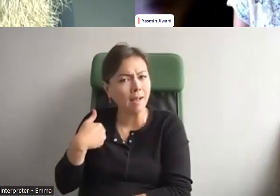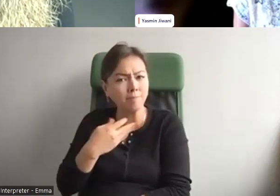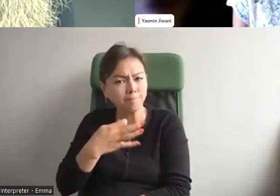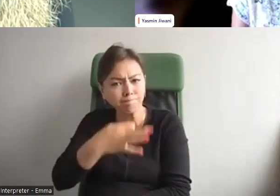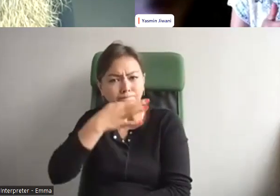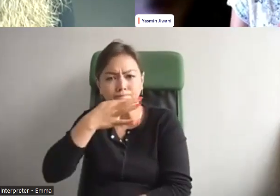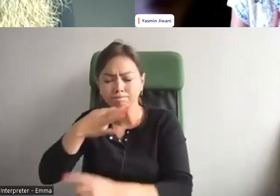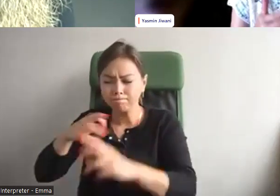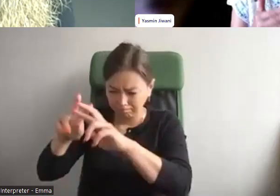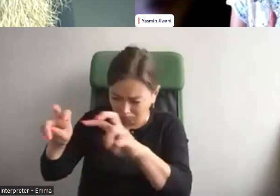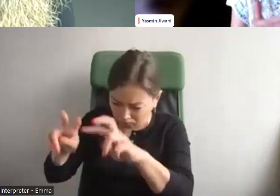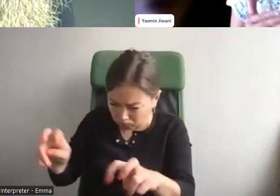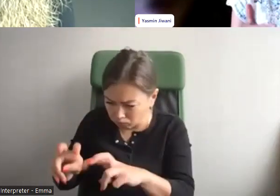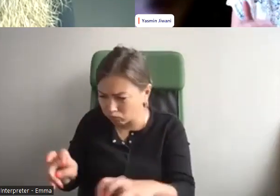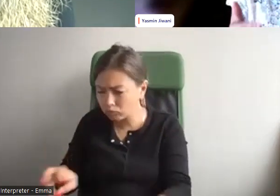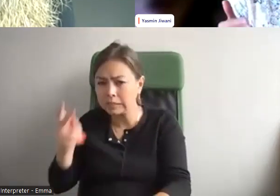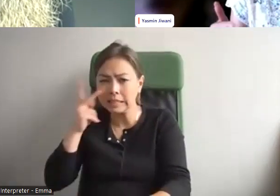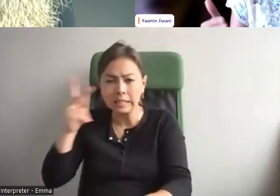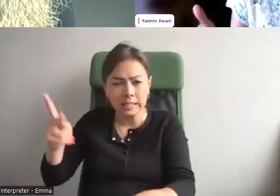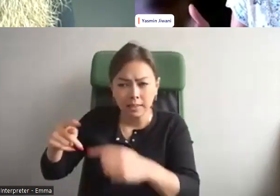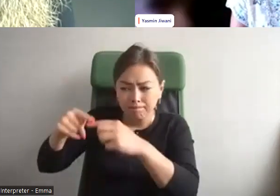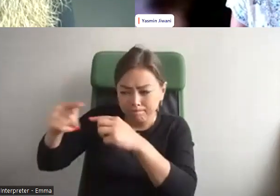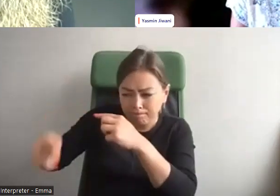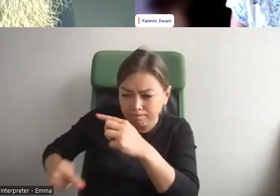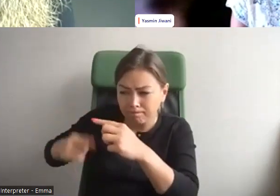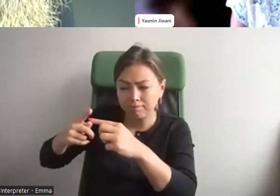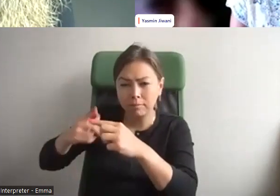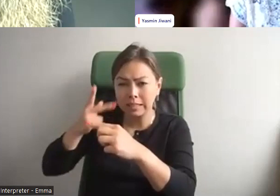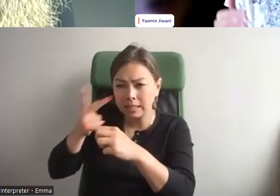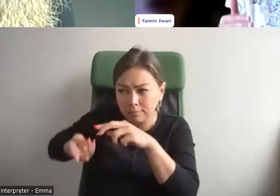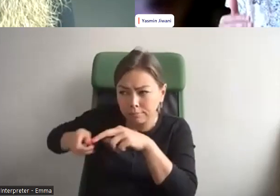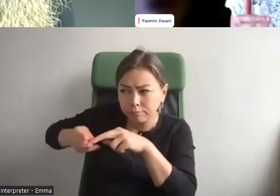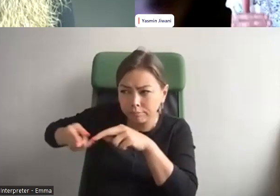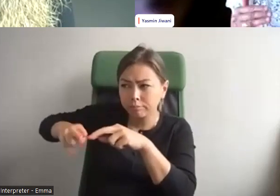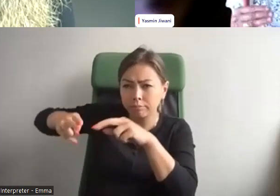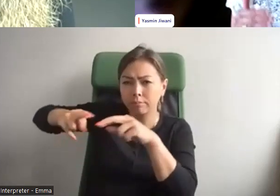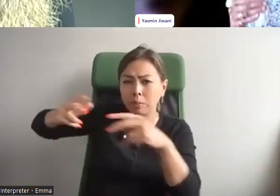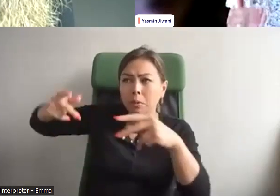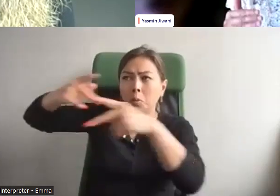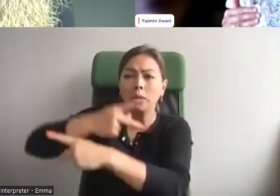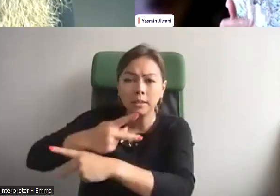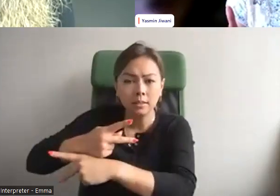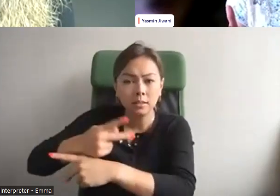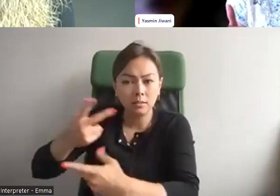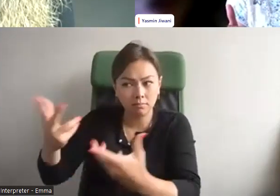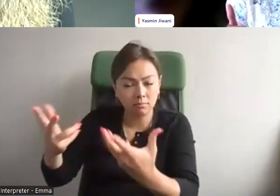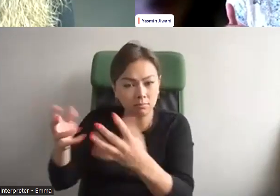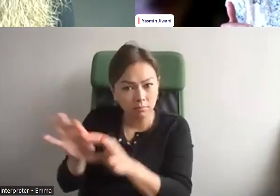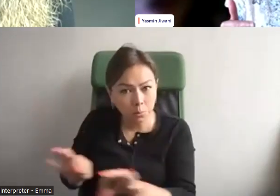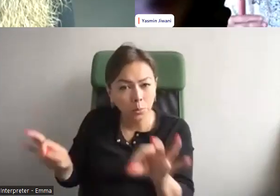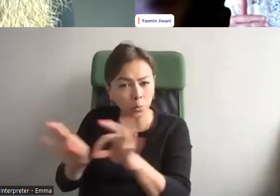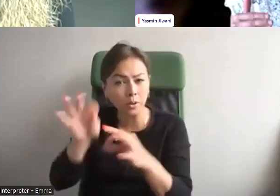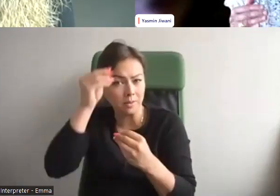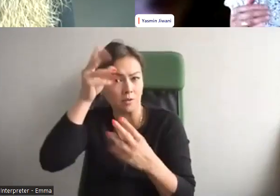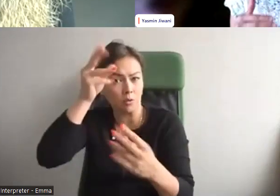of violence and seeing how, in fact, that escalation happened, this becomes really important information.